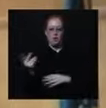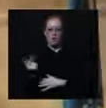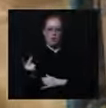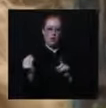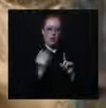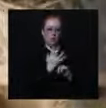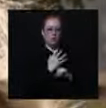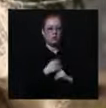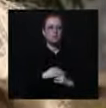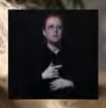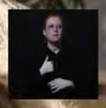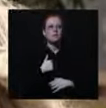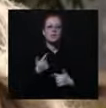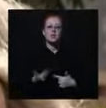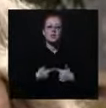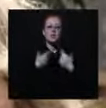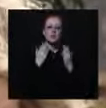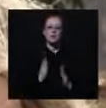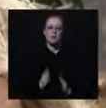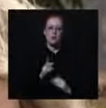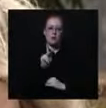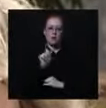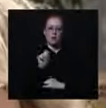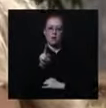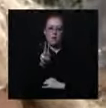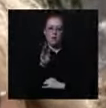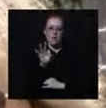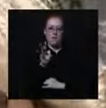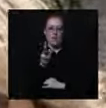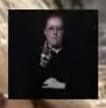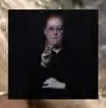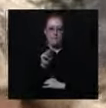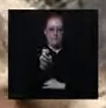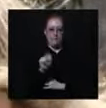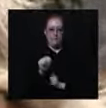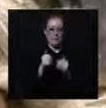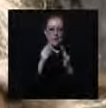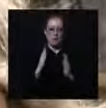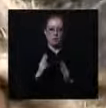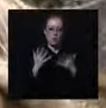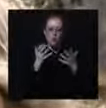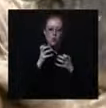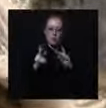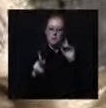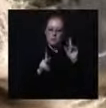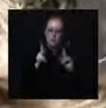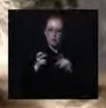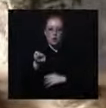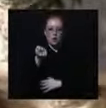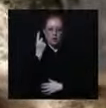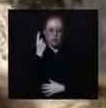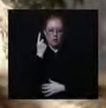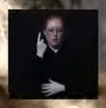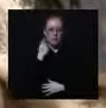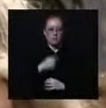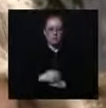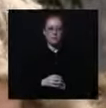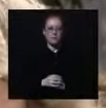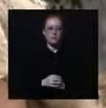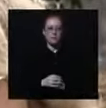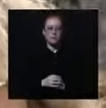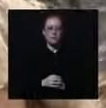survivor of Kaufman House, would like people to understand that if it hadn't been